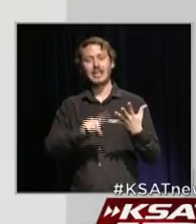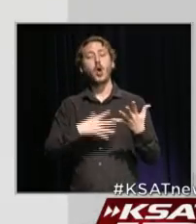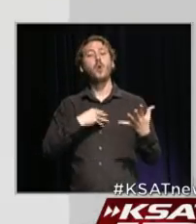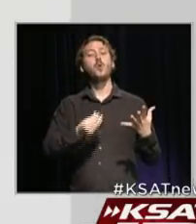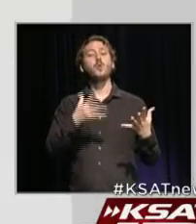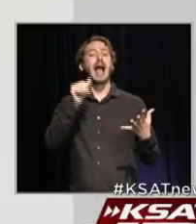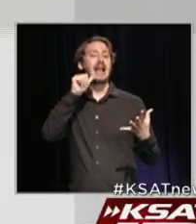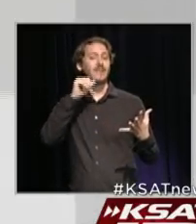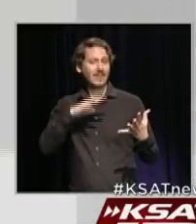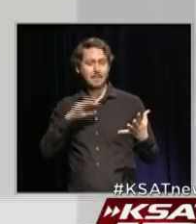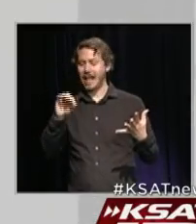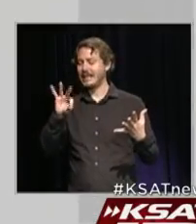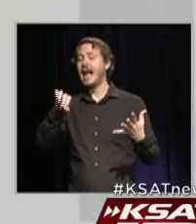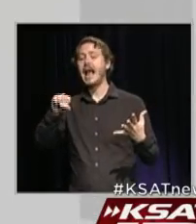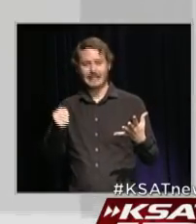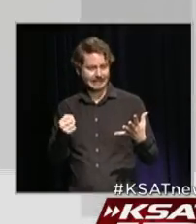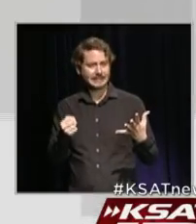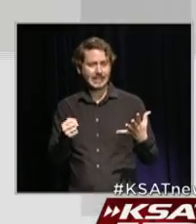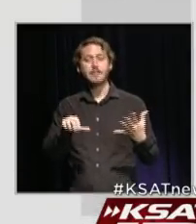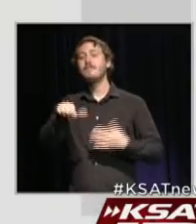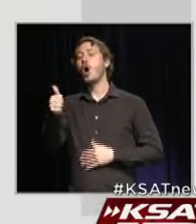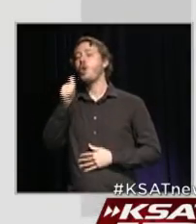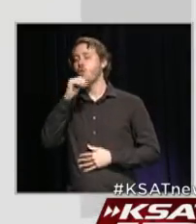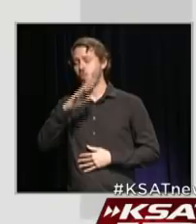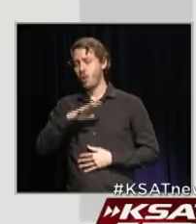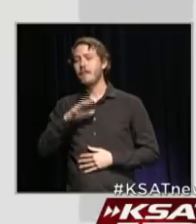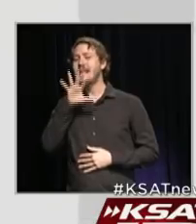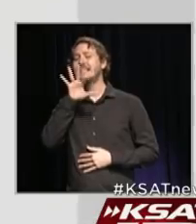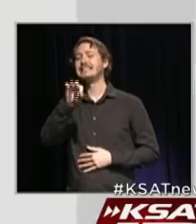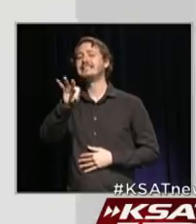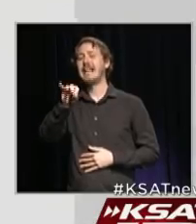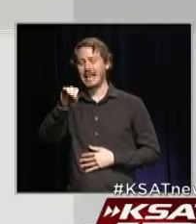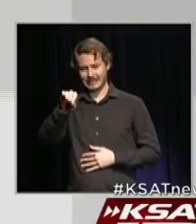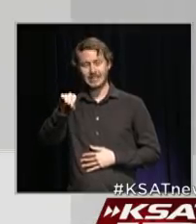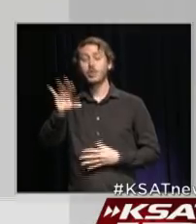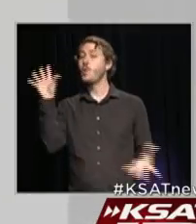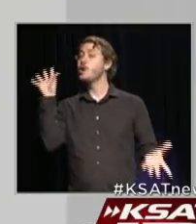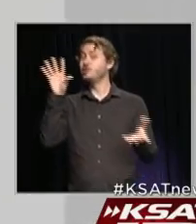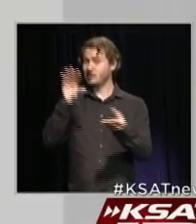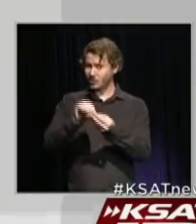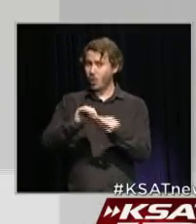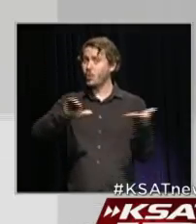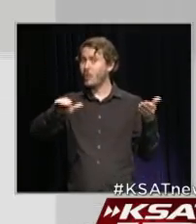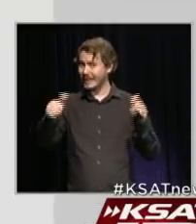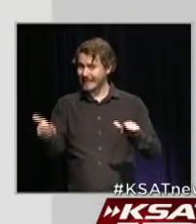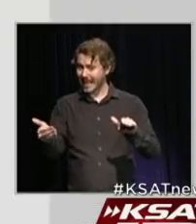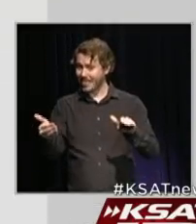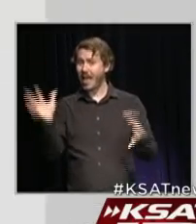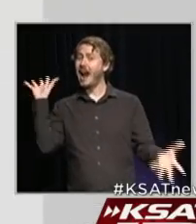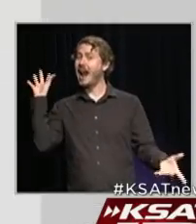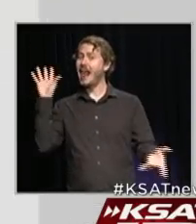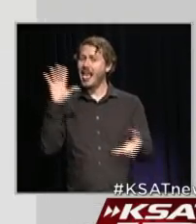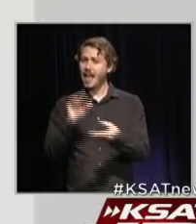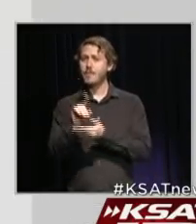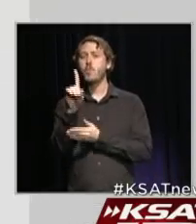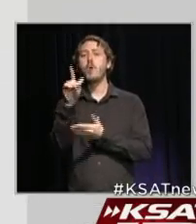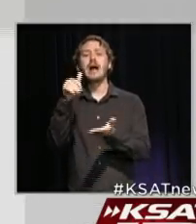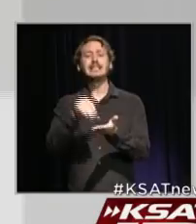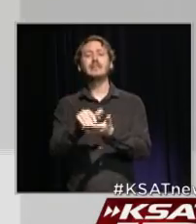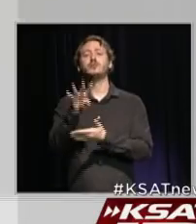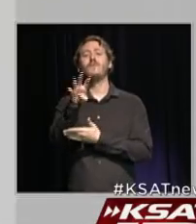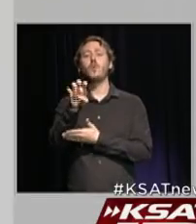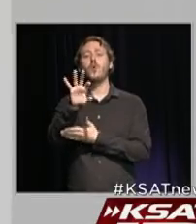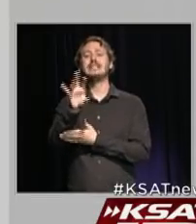in her 90s, and another female in her 90s. That brings our total deaths from COVID-19 to